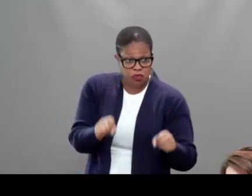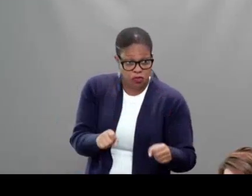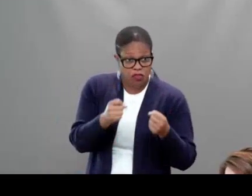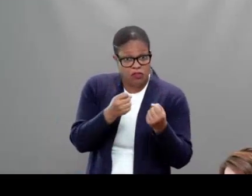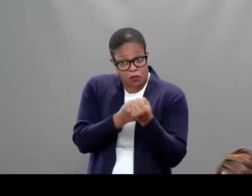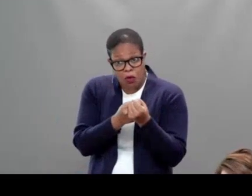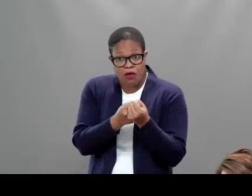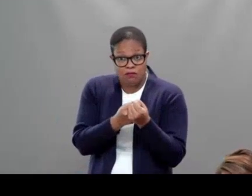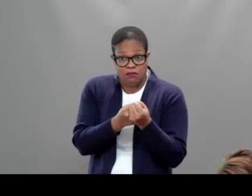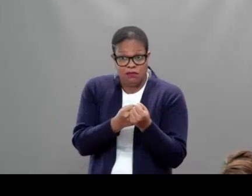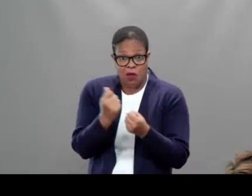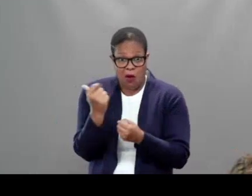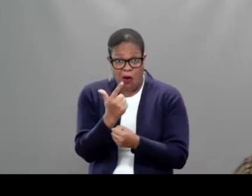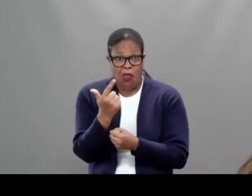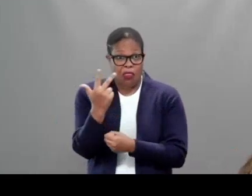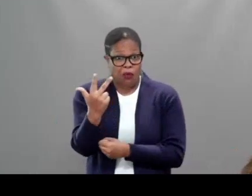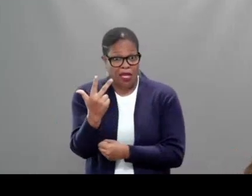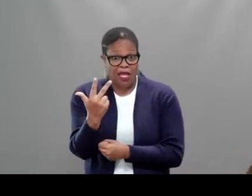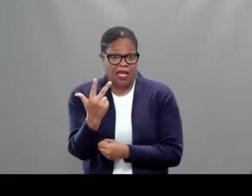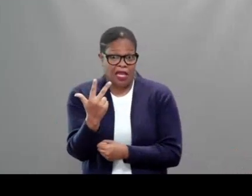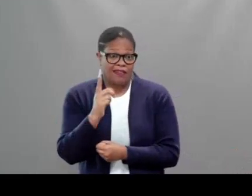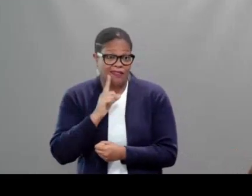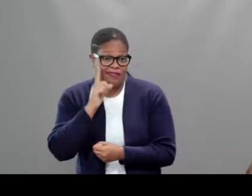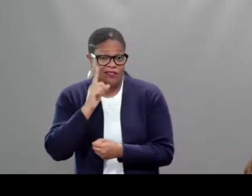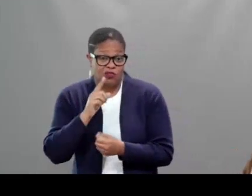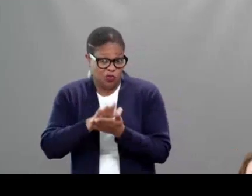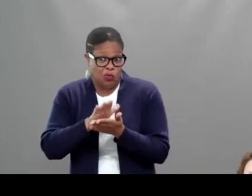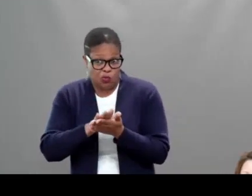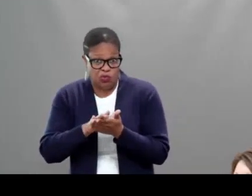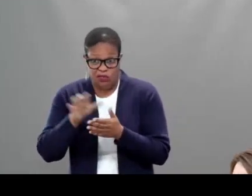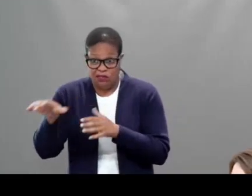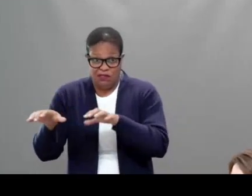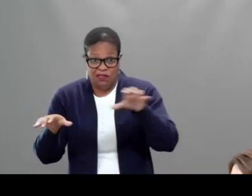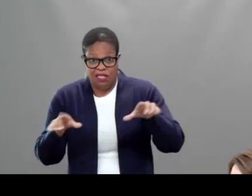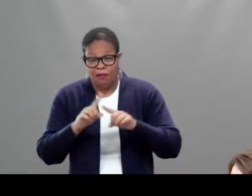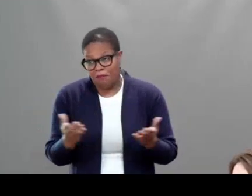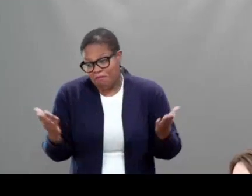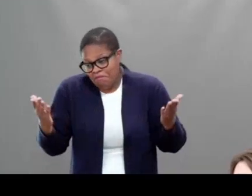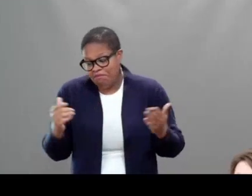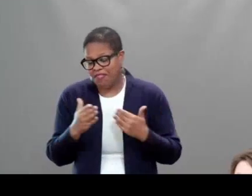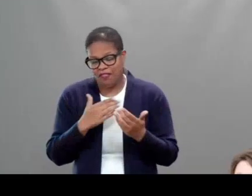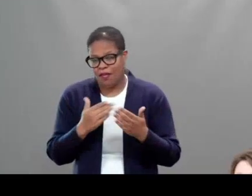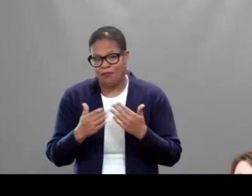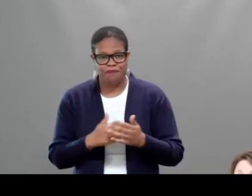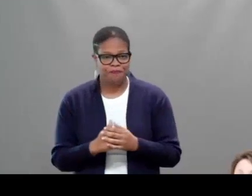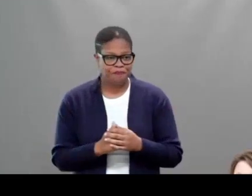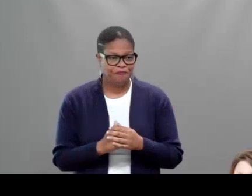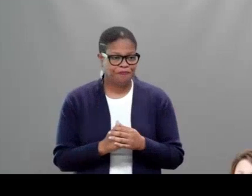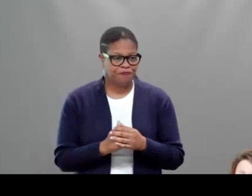support maybe all 3 residential schools, but doesn't matter.